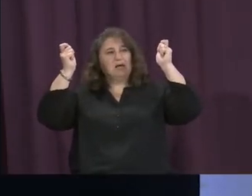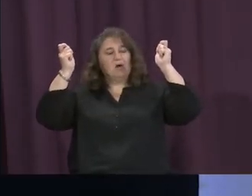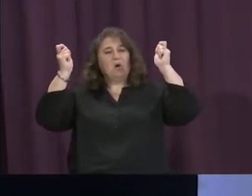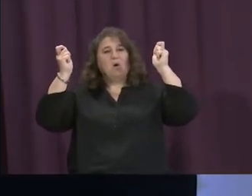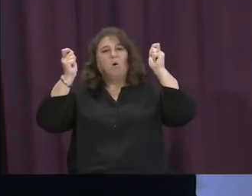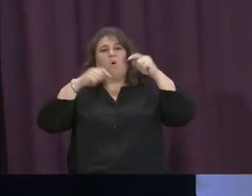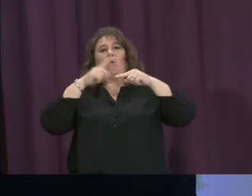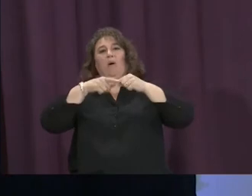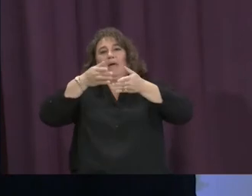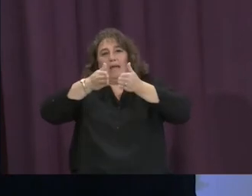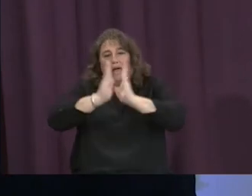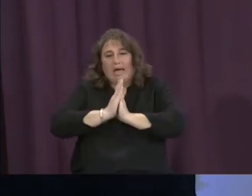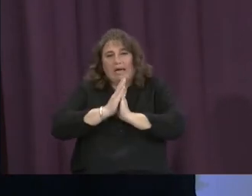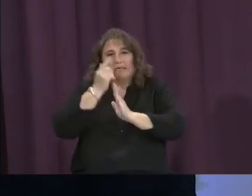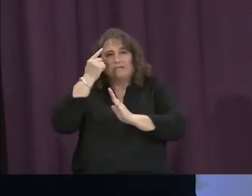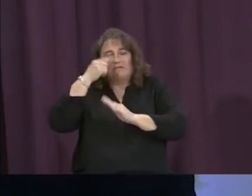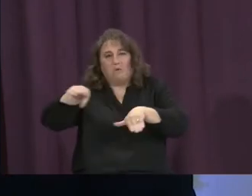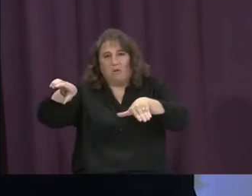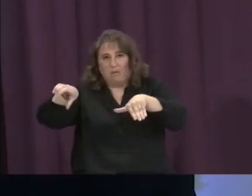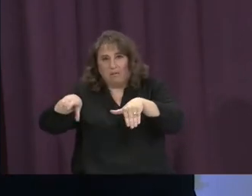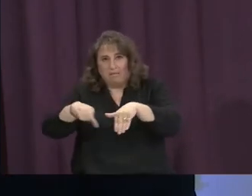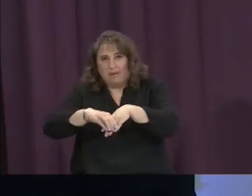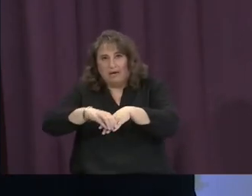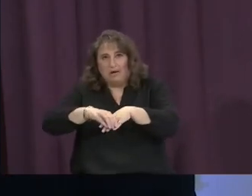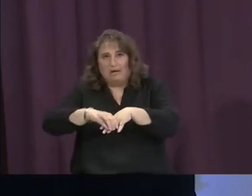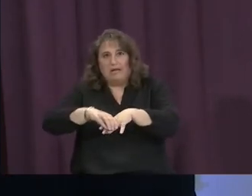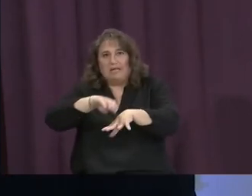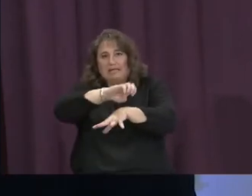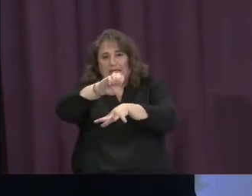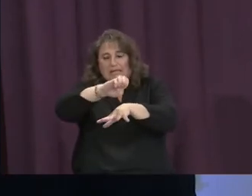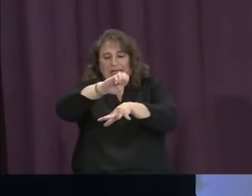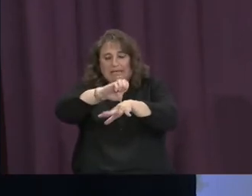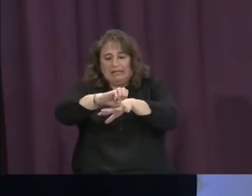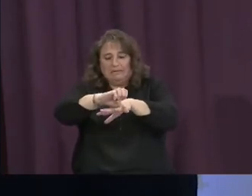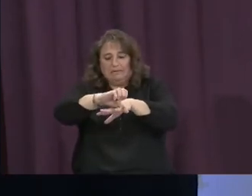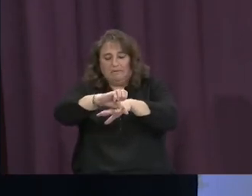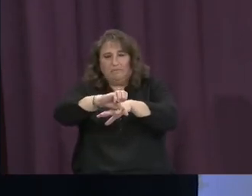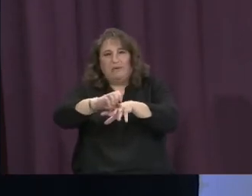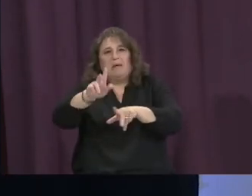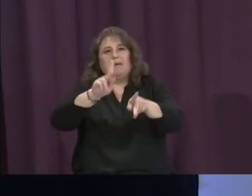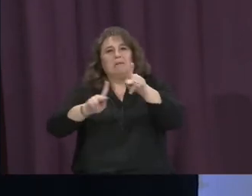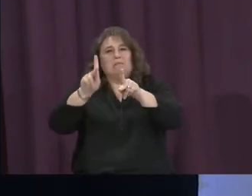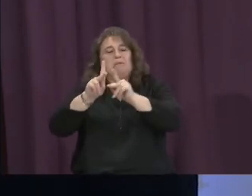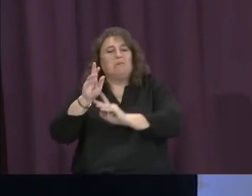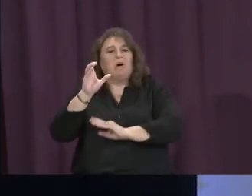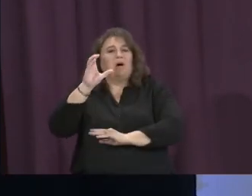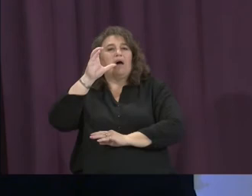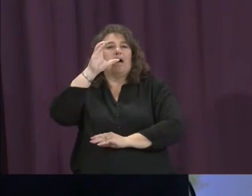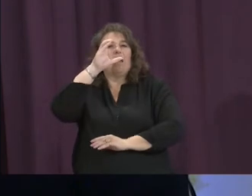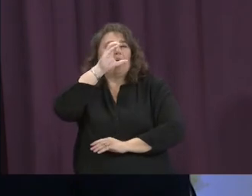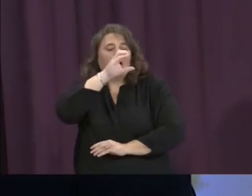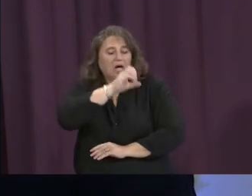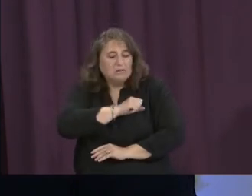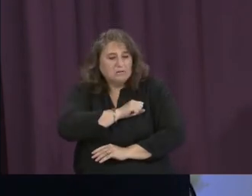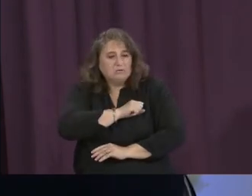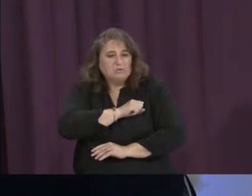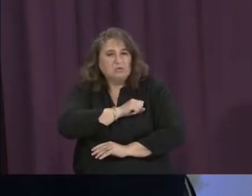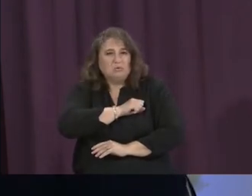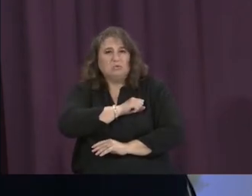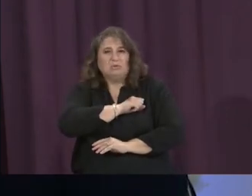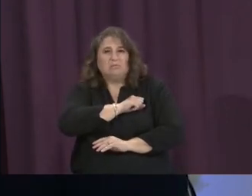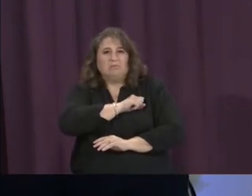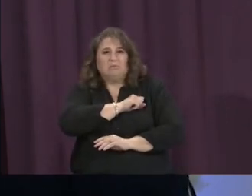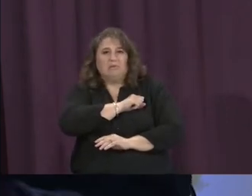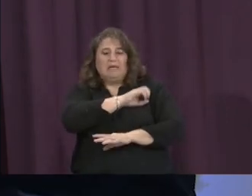something that's assumed. Like people assume that'll be the received in a positive